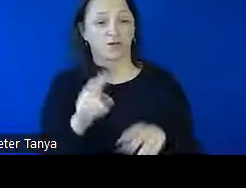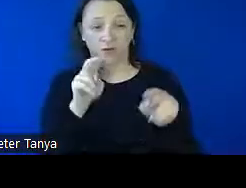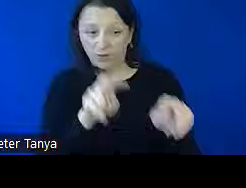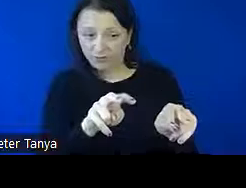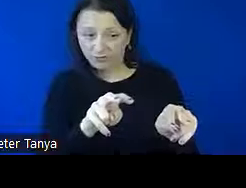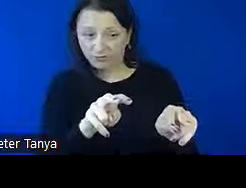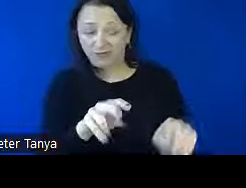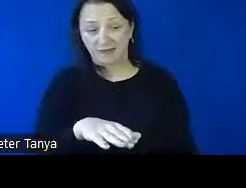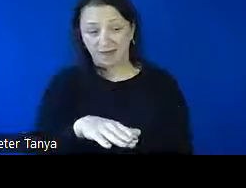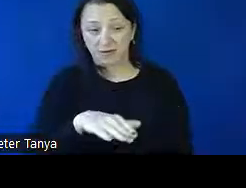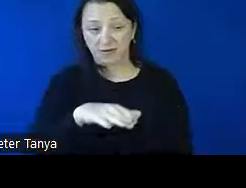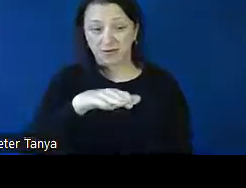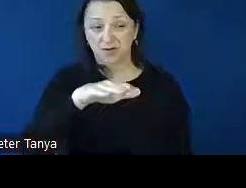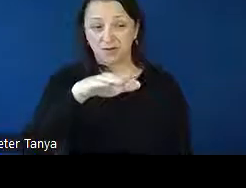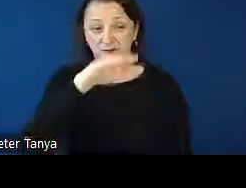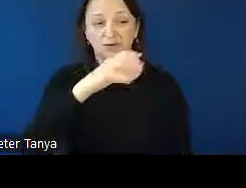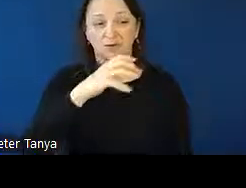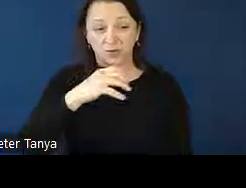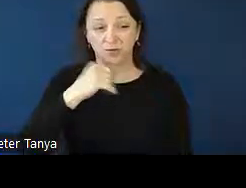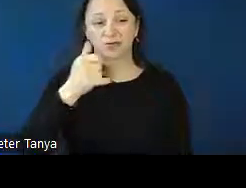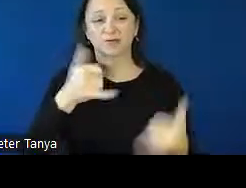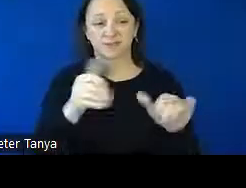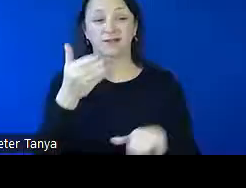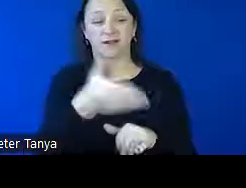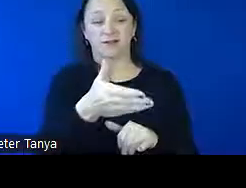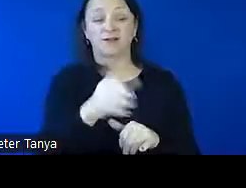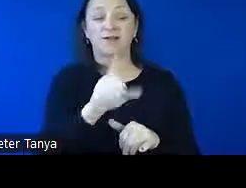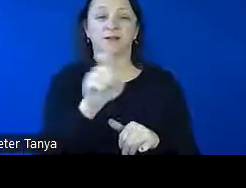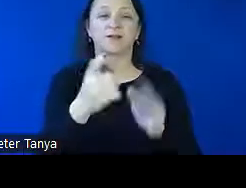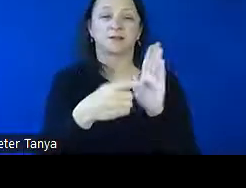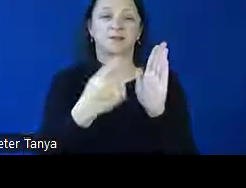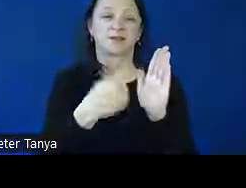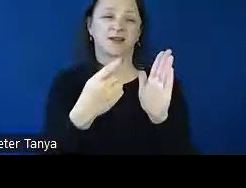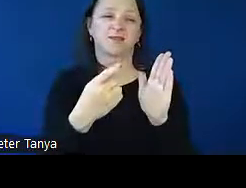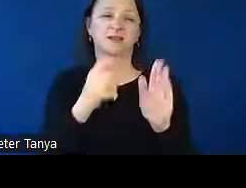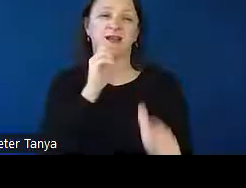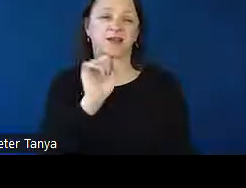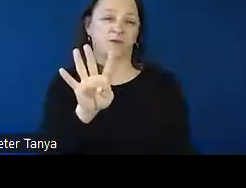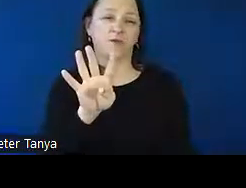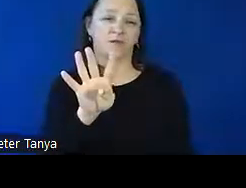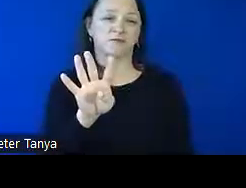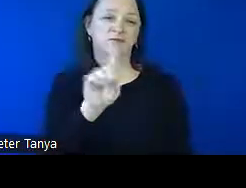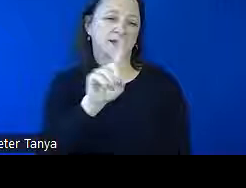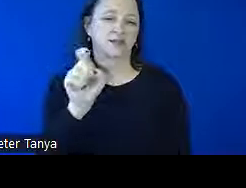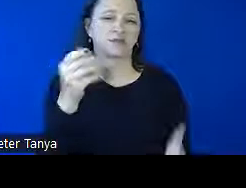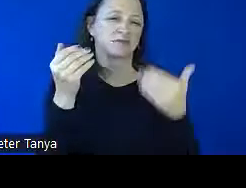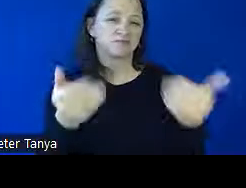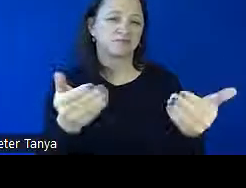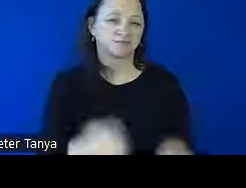present, and we don't have any other better way to explain it, we do diagnose sometimes ADHD at age 4 years as well.